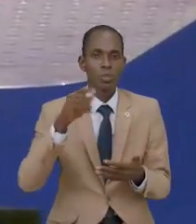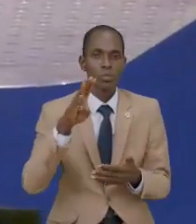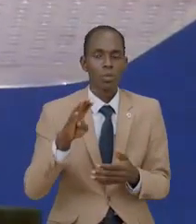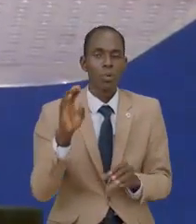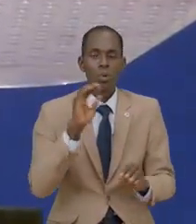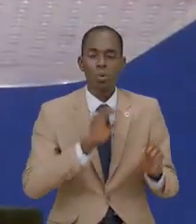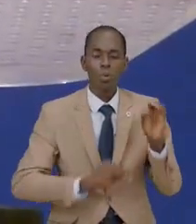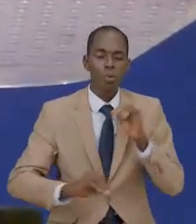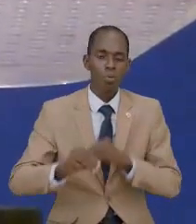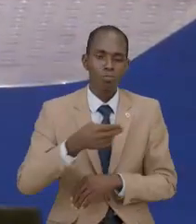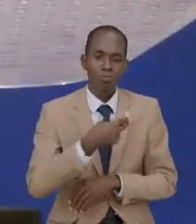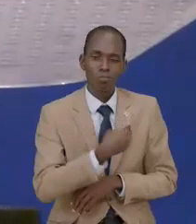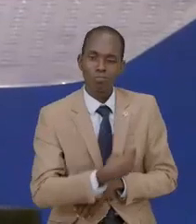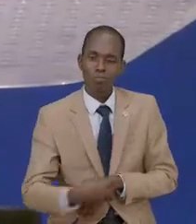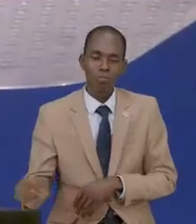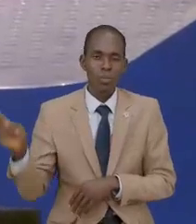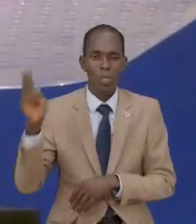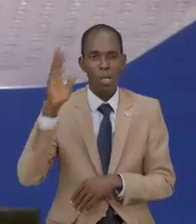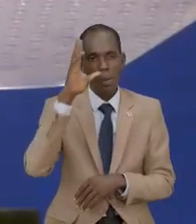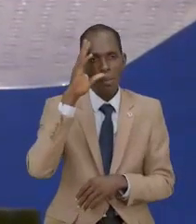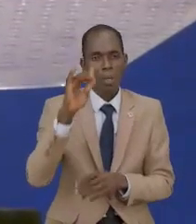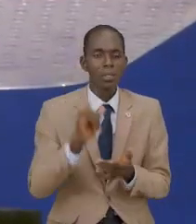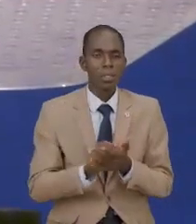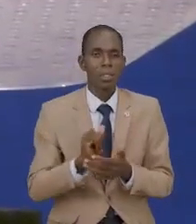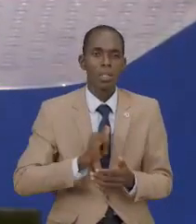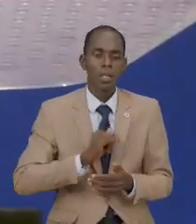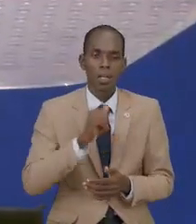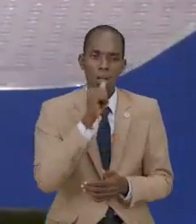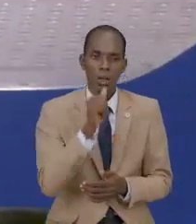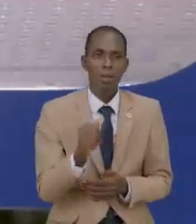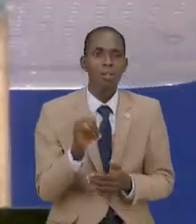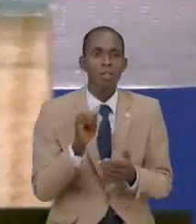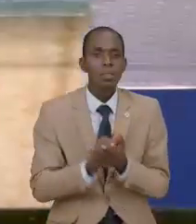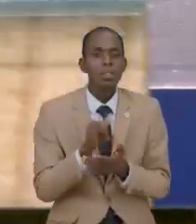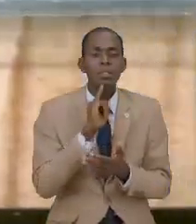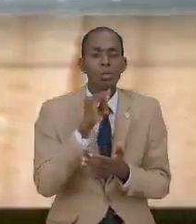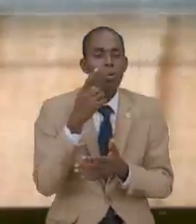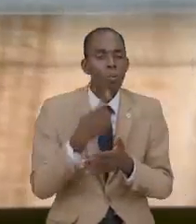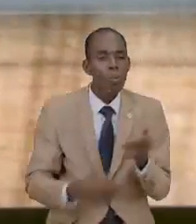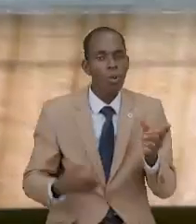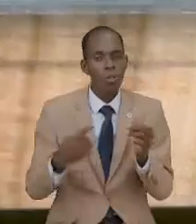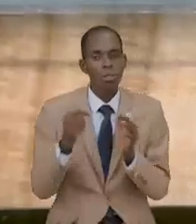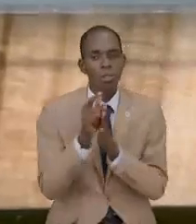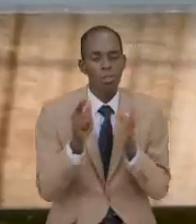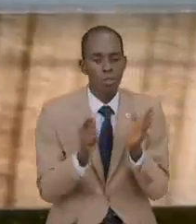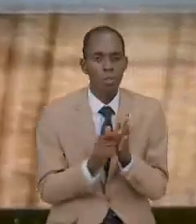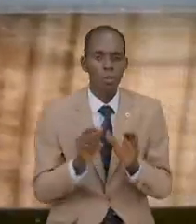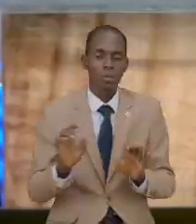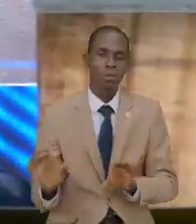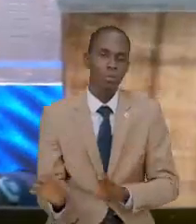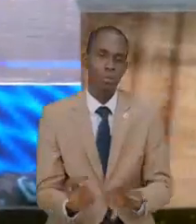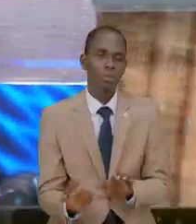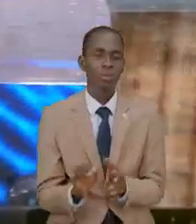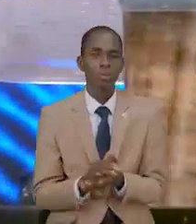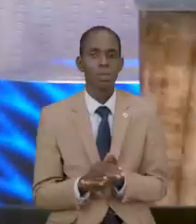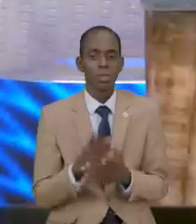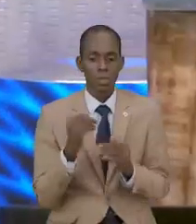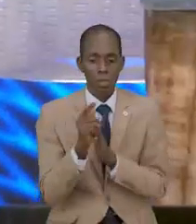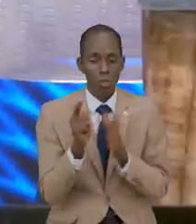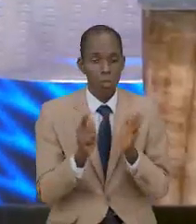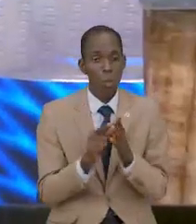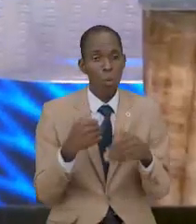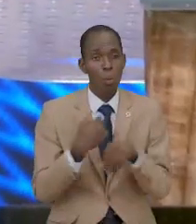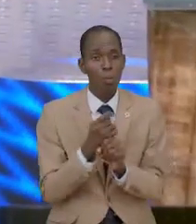wretched man that I am. That's what the law does. The law makes you